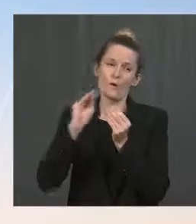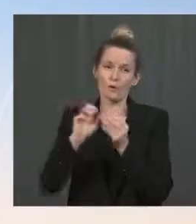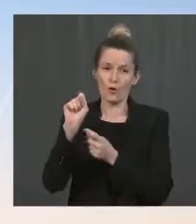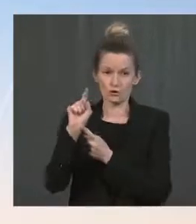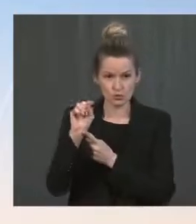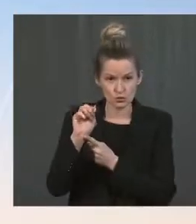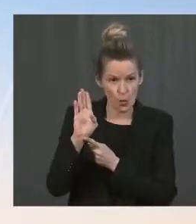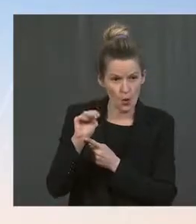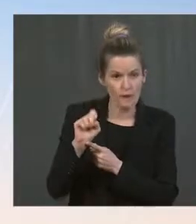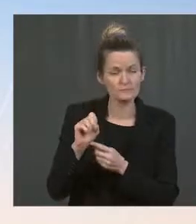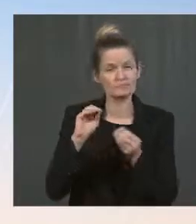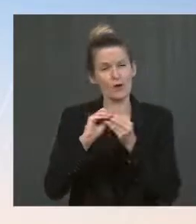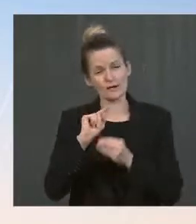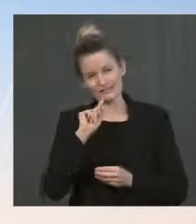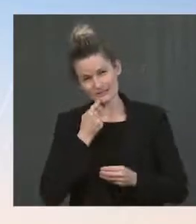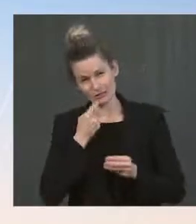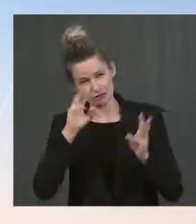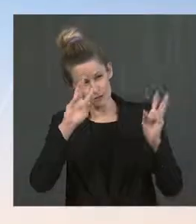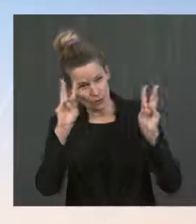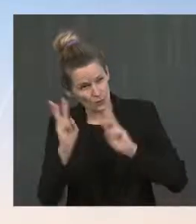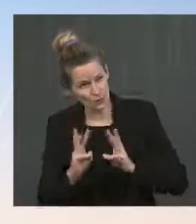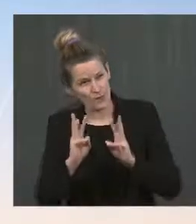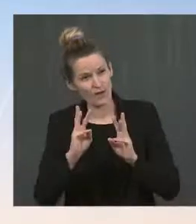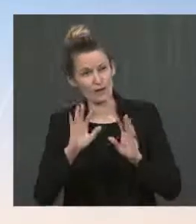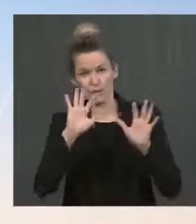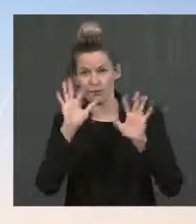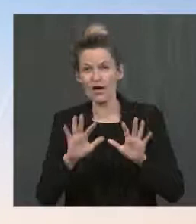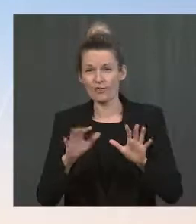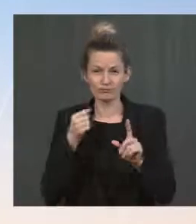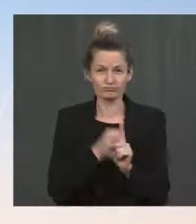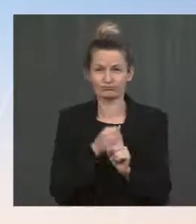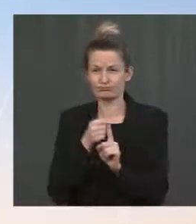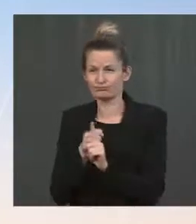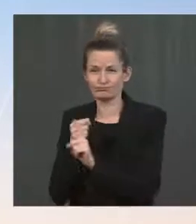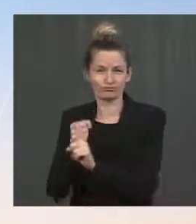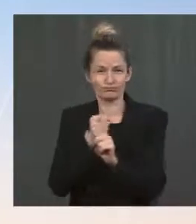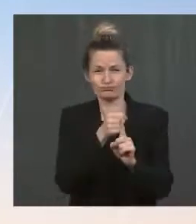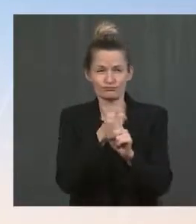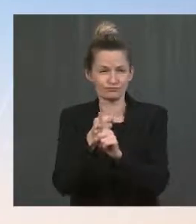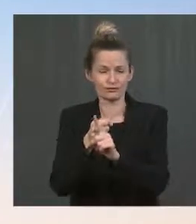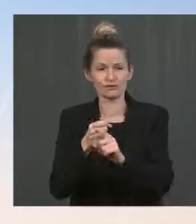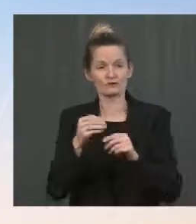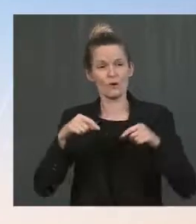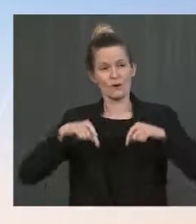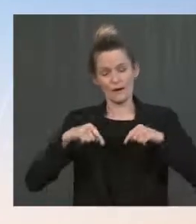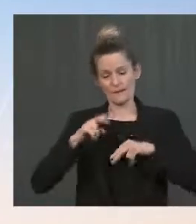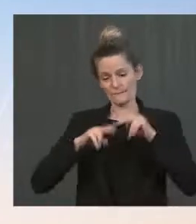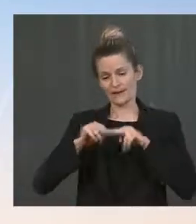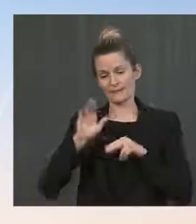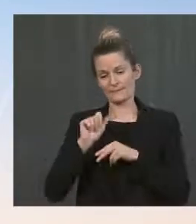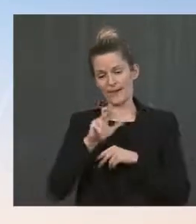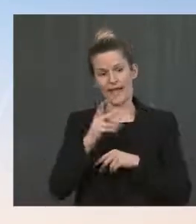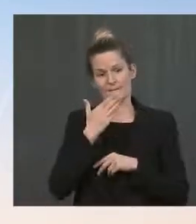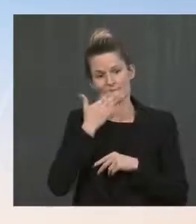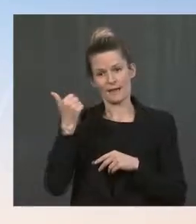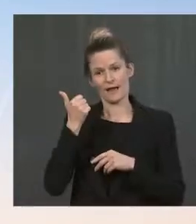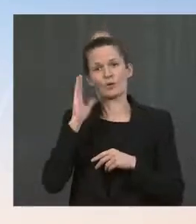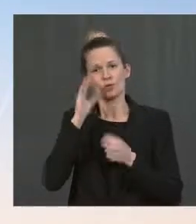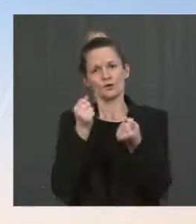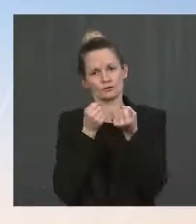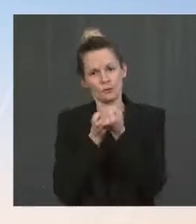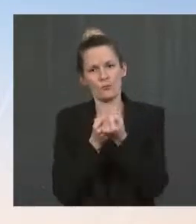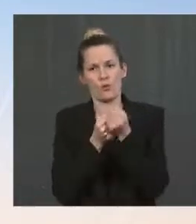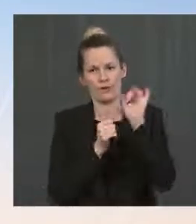transitioning our agricultural system to be part of an effort to actually reduce emissions across the board. I think, you know, we have, with the